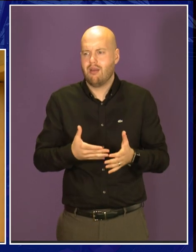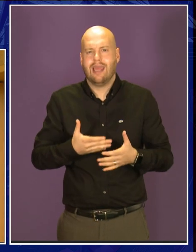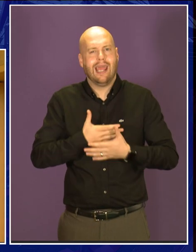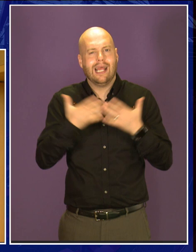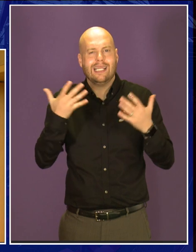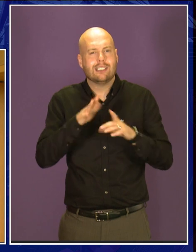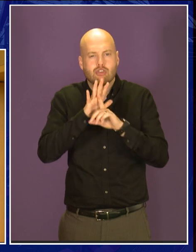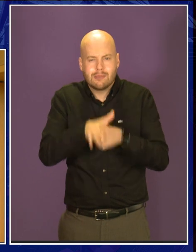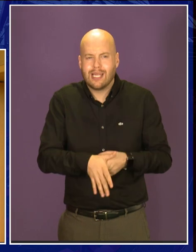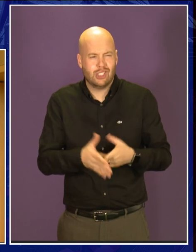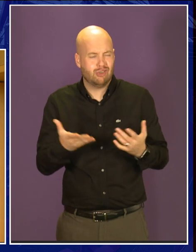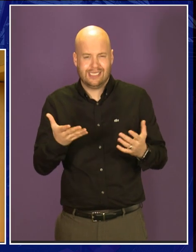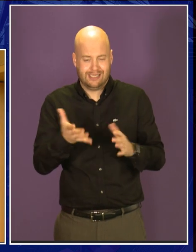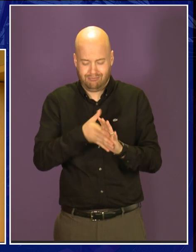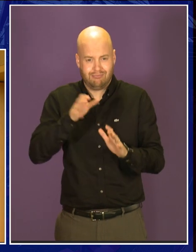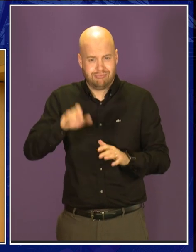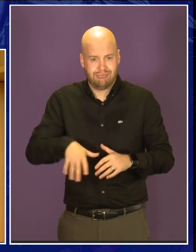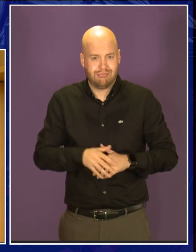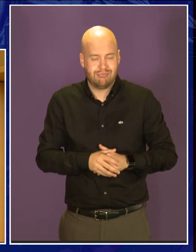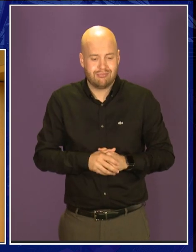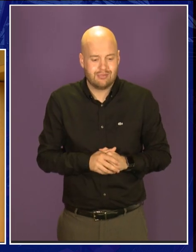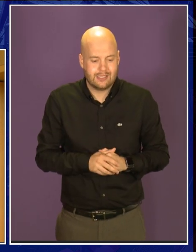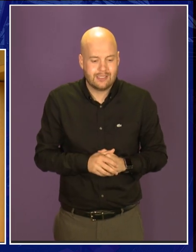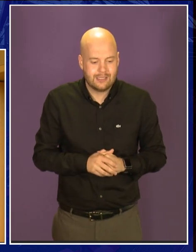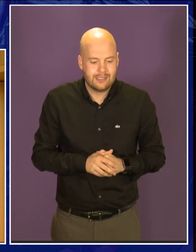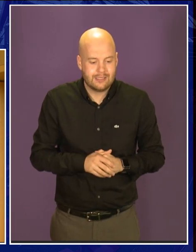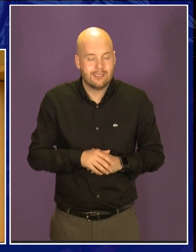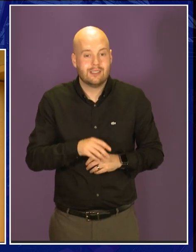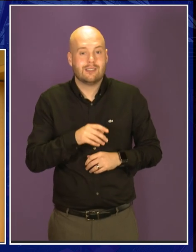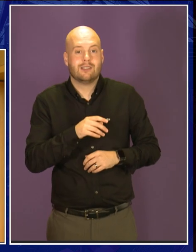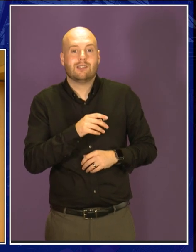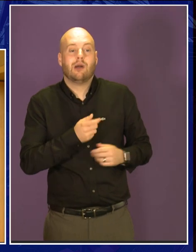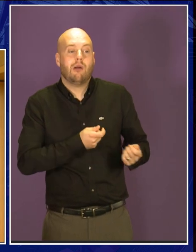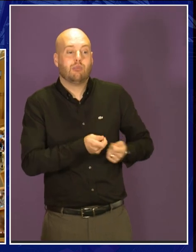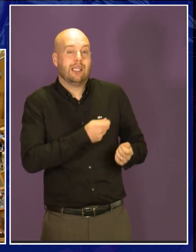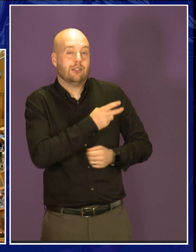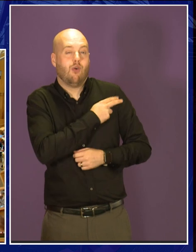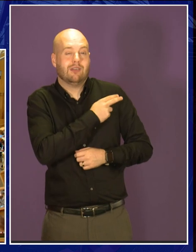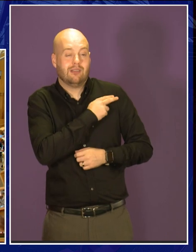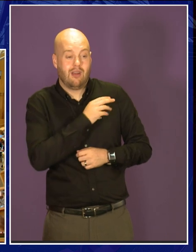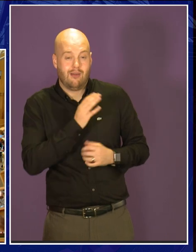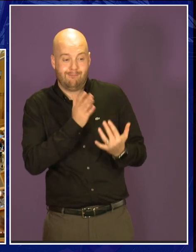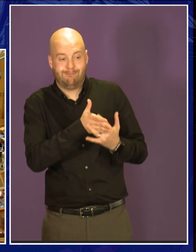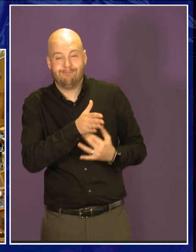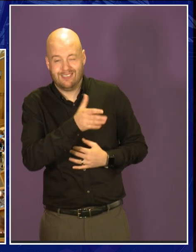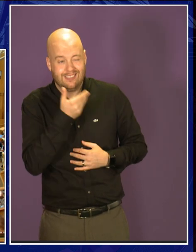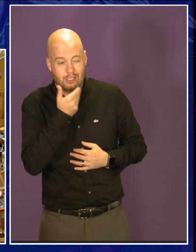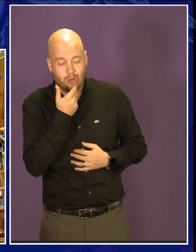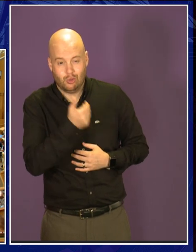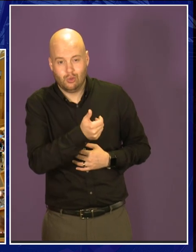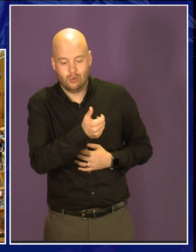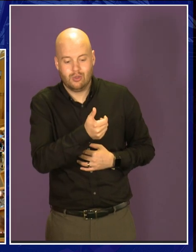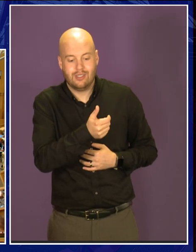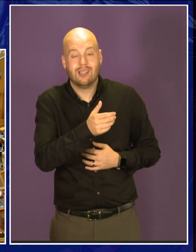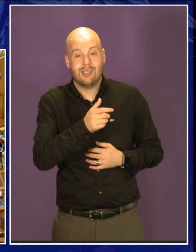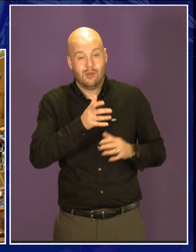discrimination, whatever may use. And for me, thank you very much. Thank you. So, can I just say that my intuition tells me we